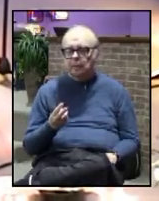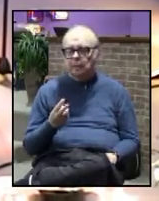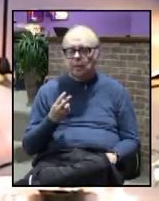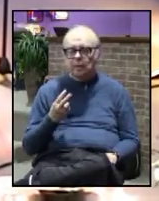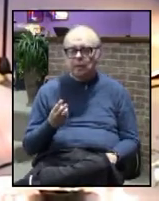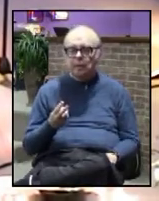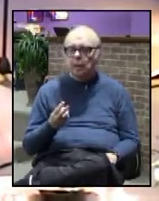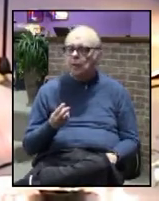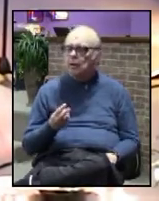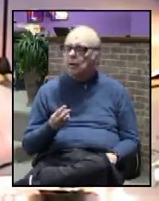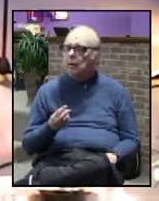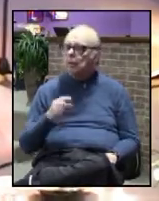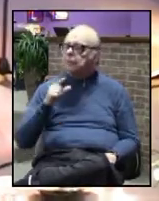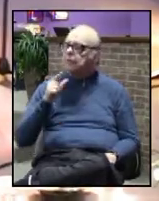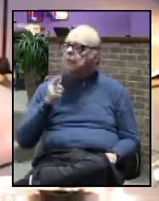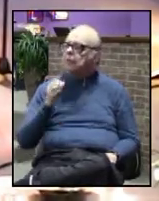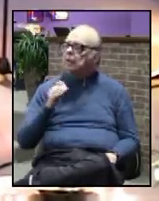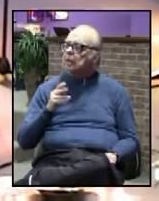a glider